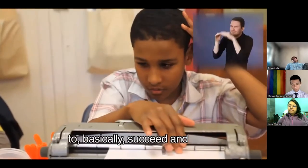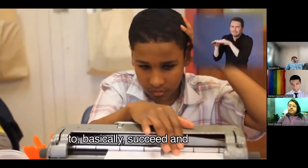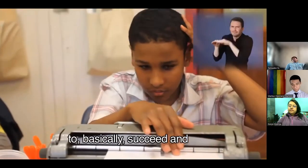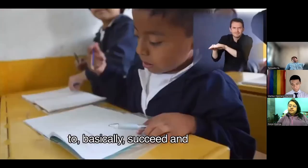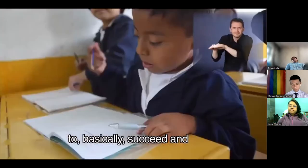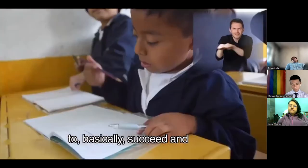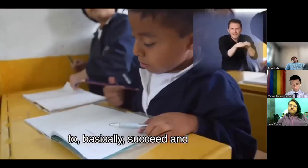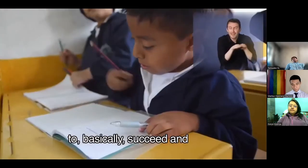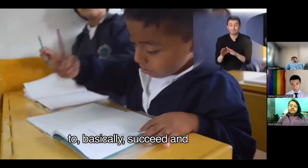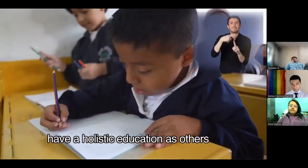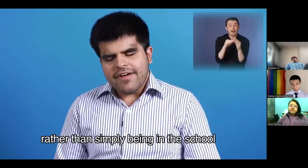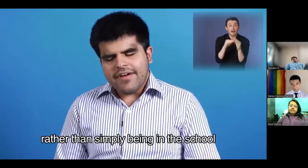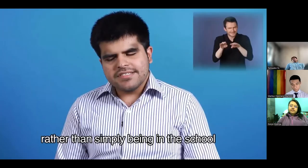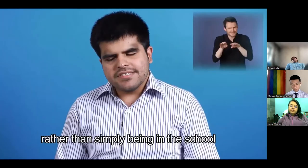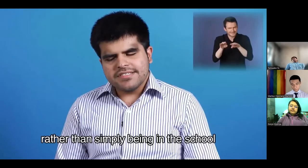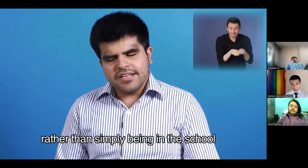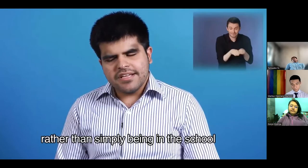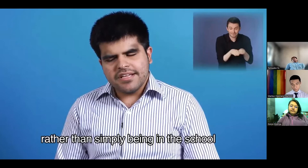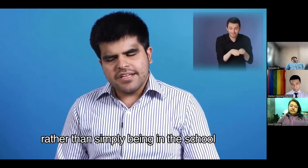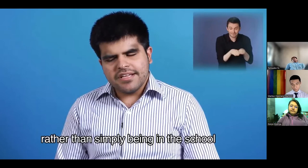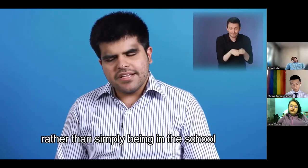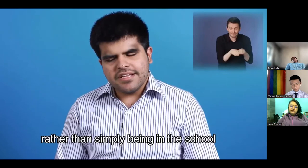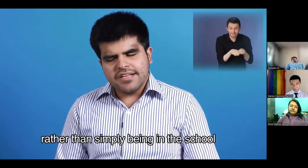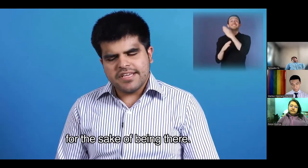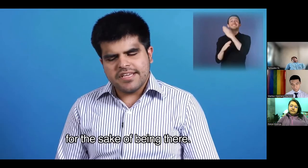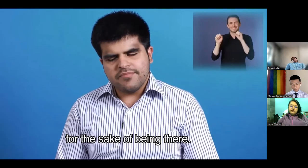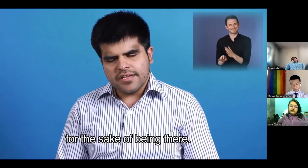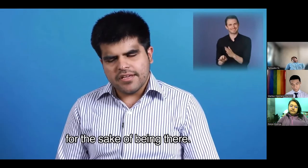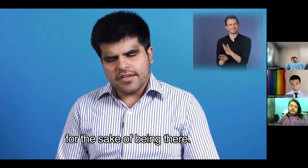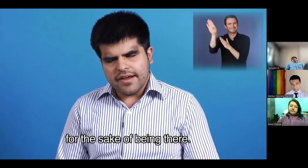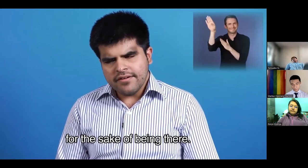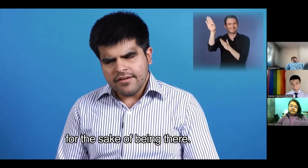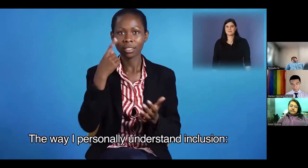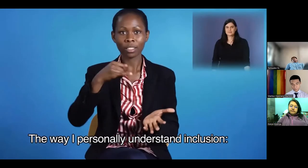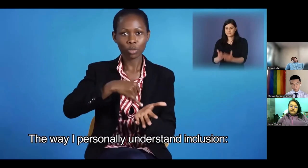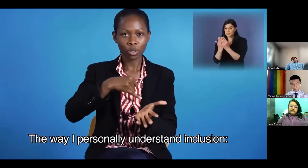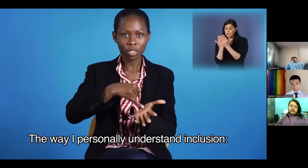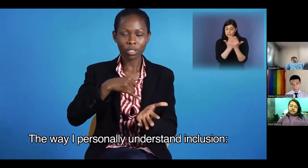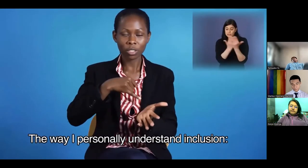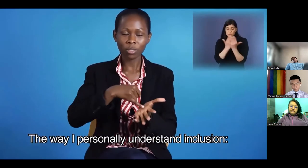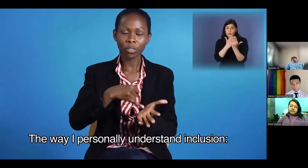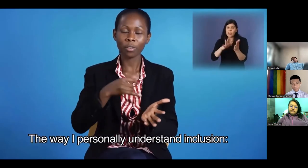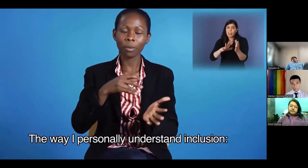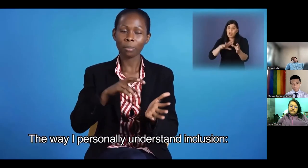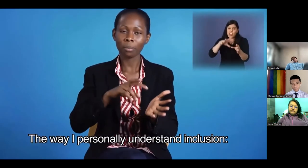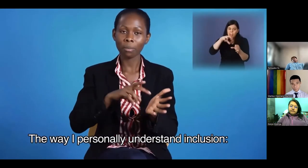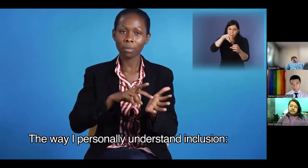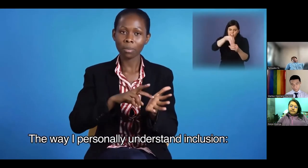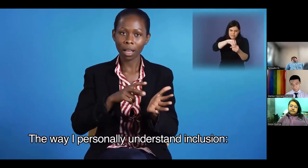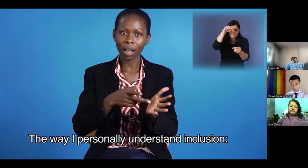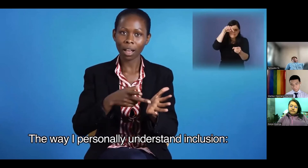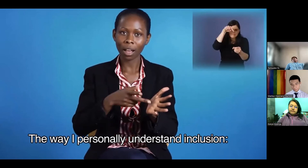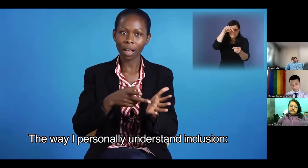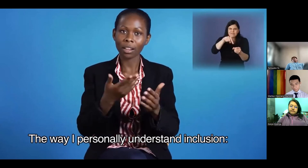as others, rather than simply being in the school for the sake of being there. The way I personally understand inclusion